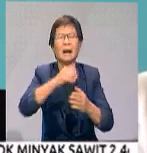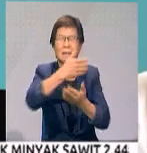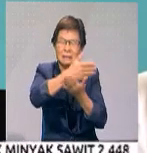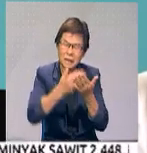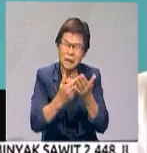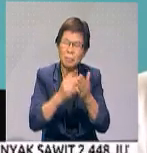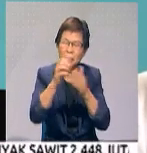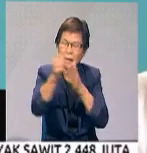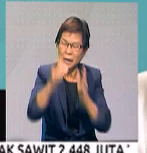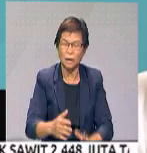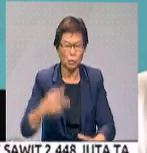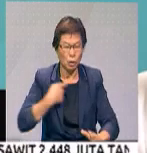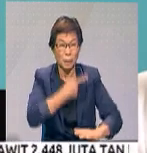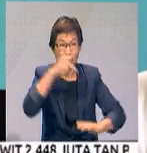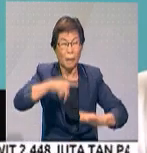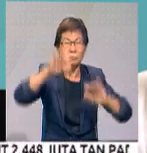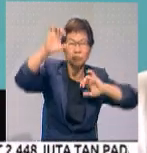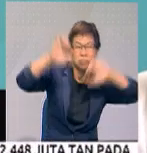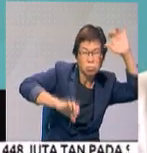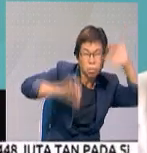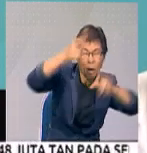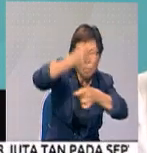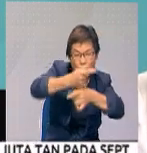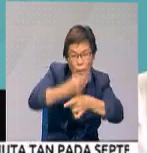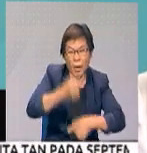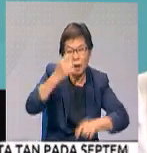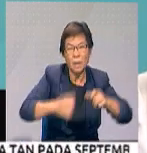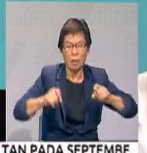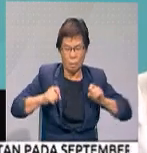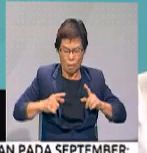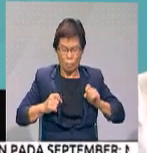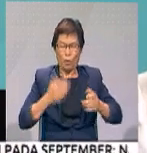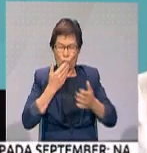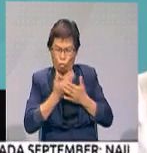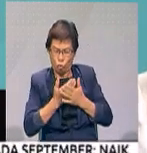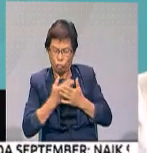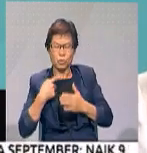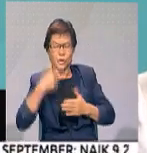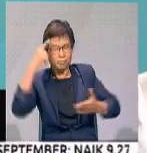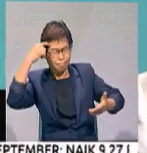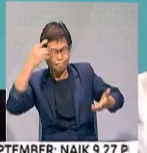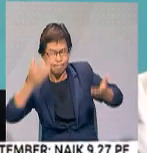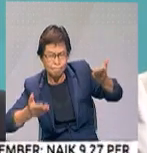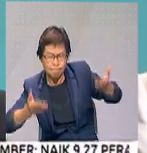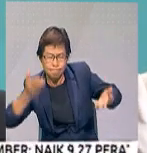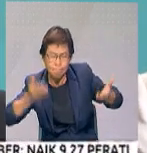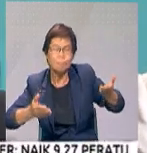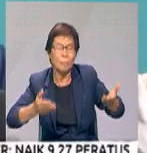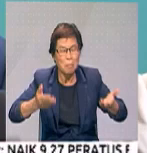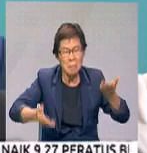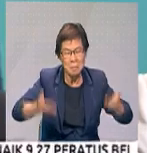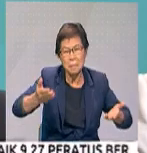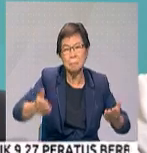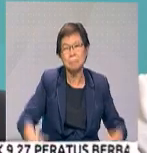and if they are, the private sector bid is good, we will consider.